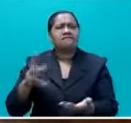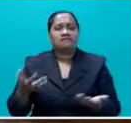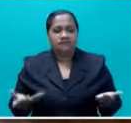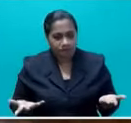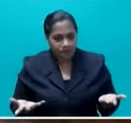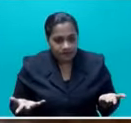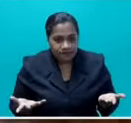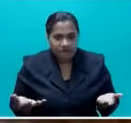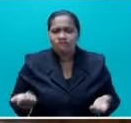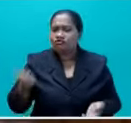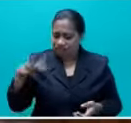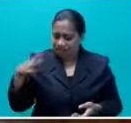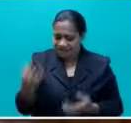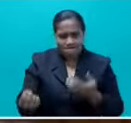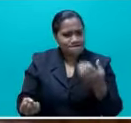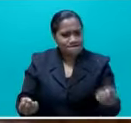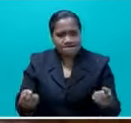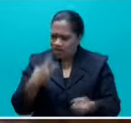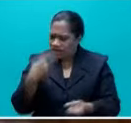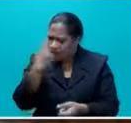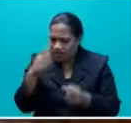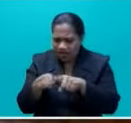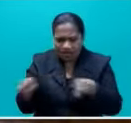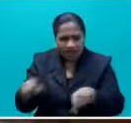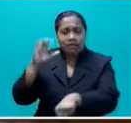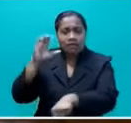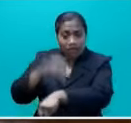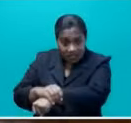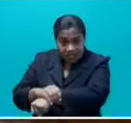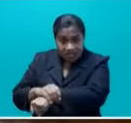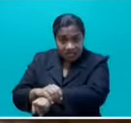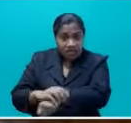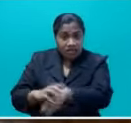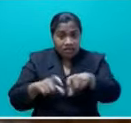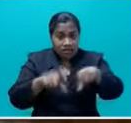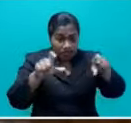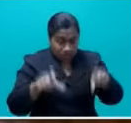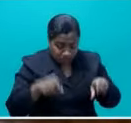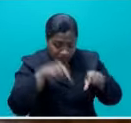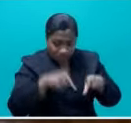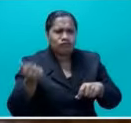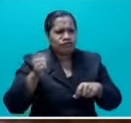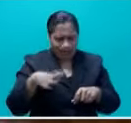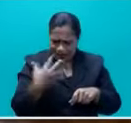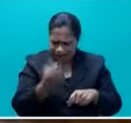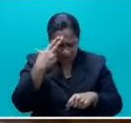It's already there. It's already monitored in the police and the judiciary. It's already there, Honorable Chairman,